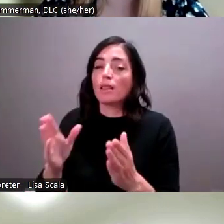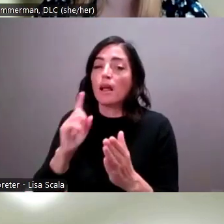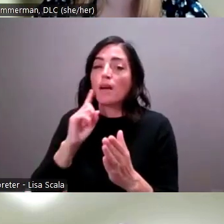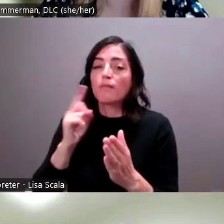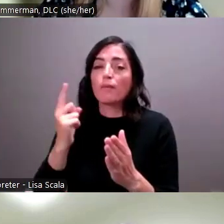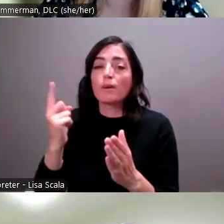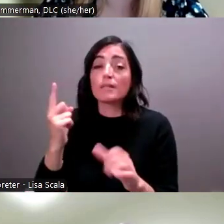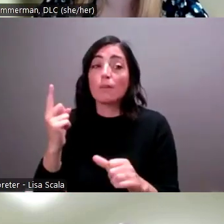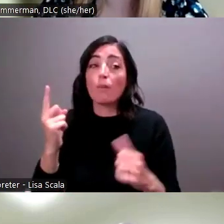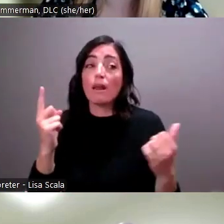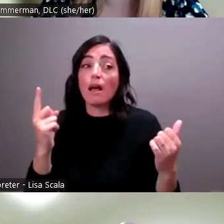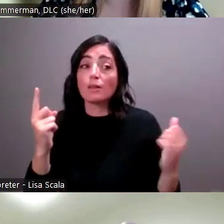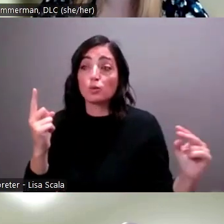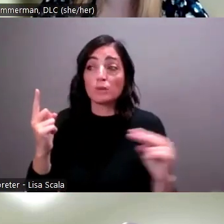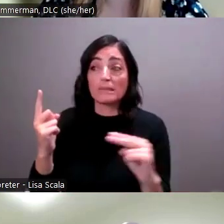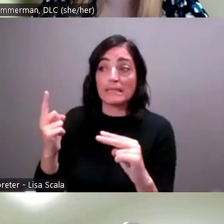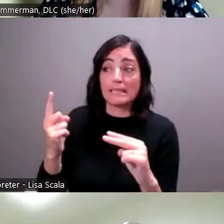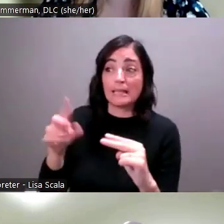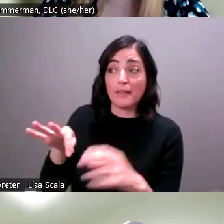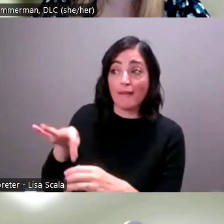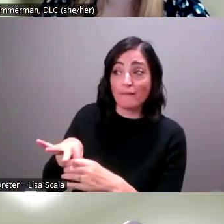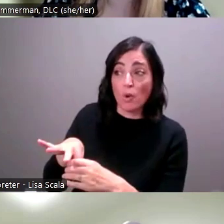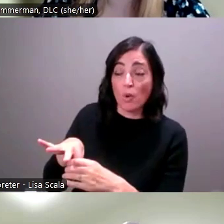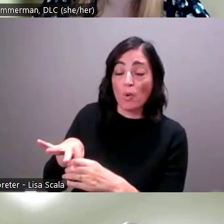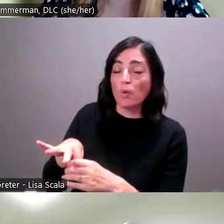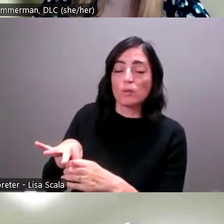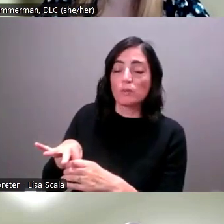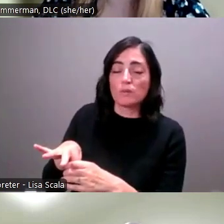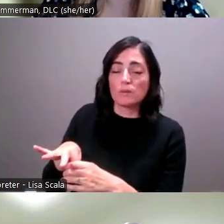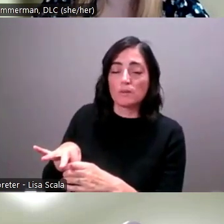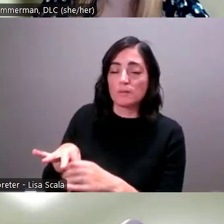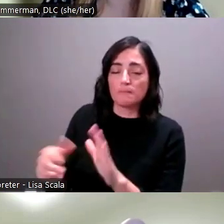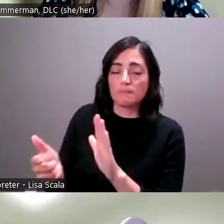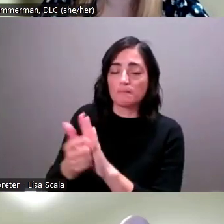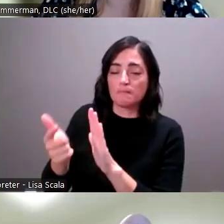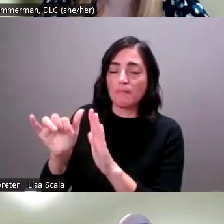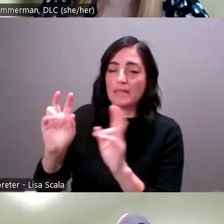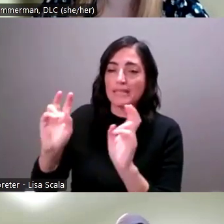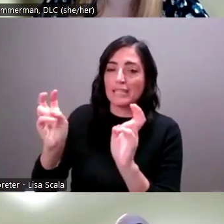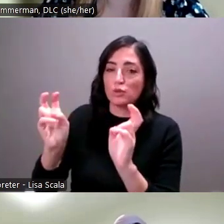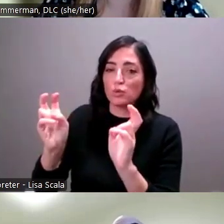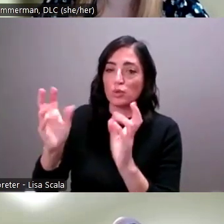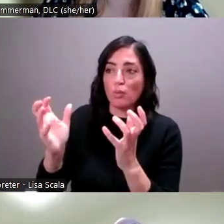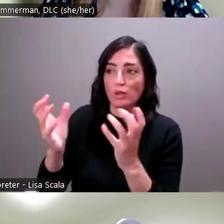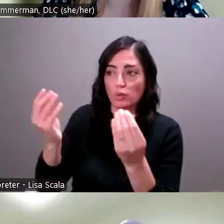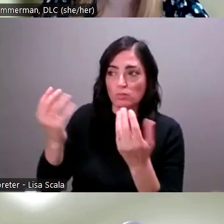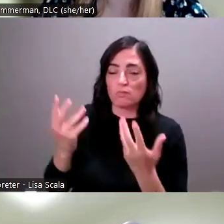someone else to see a person marking their ballot, that would be an issue that you would want to bring to the attention of